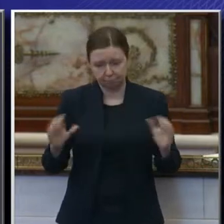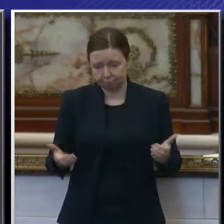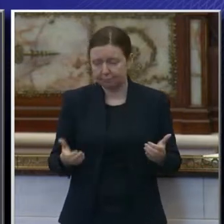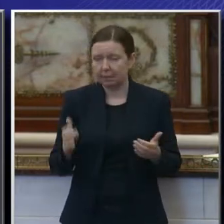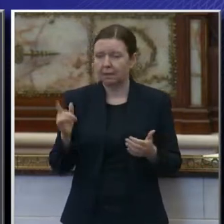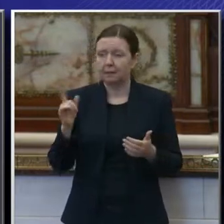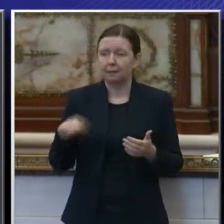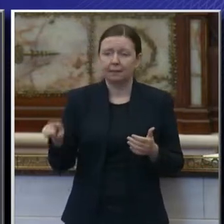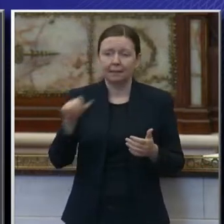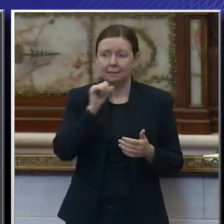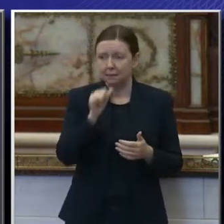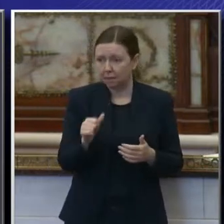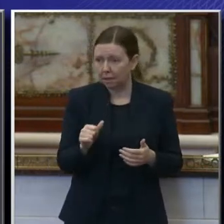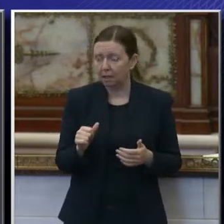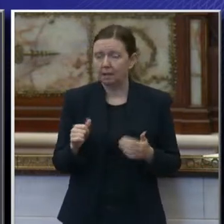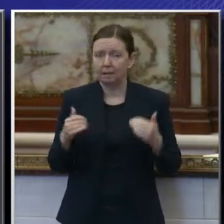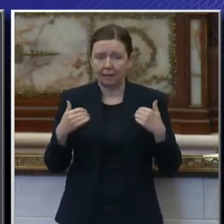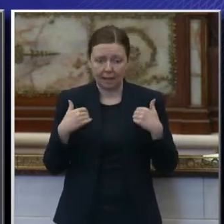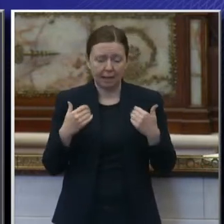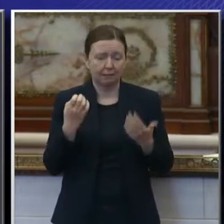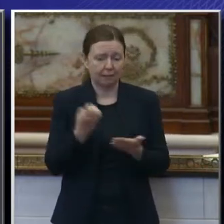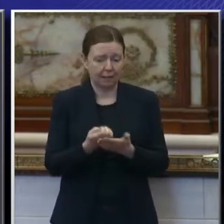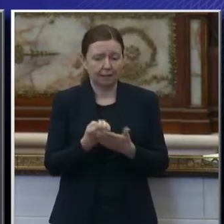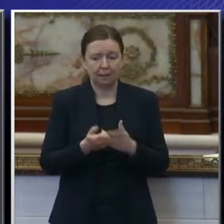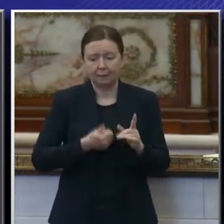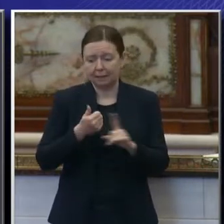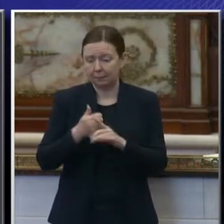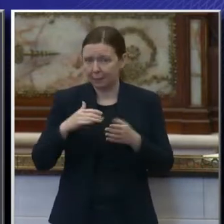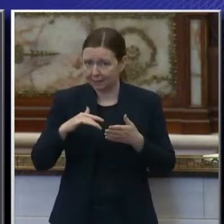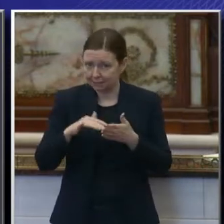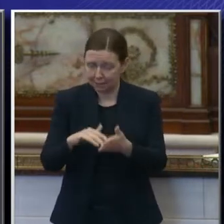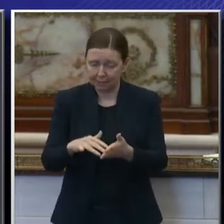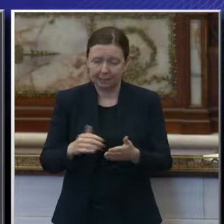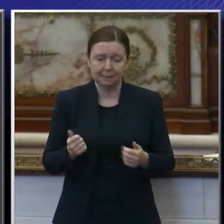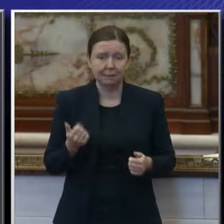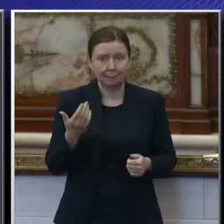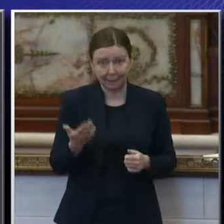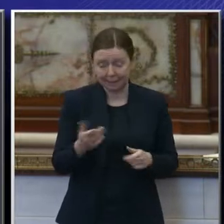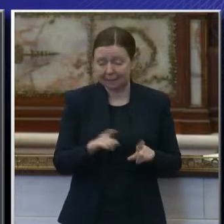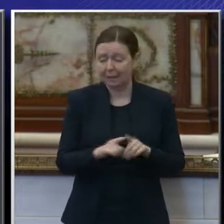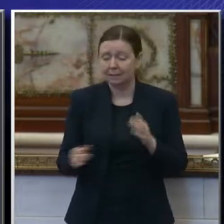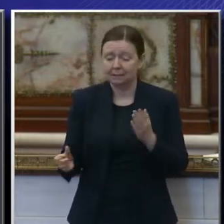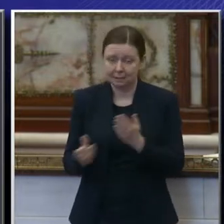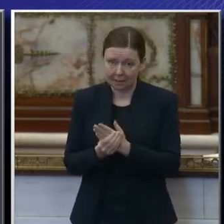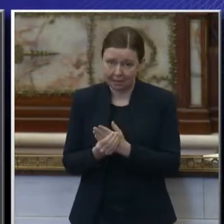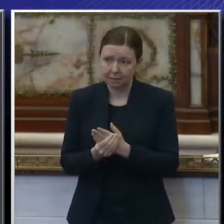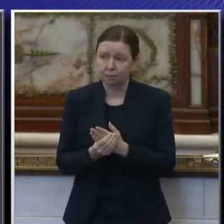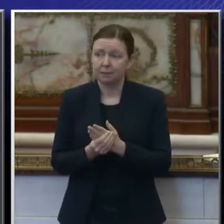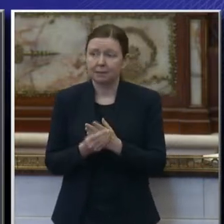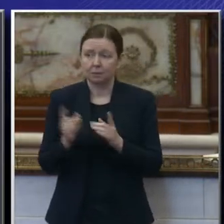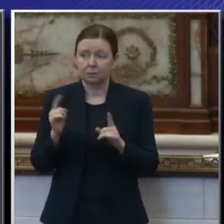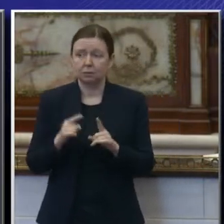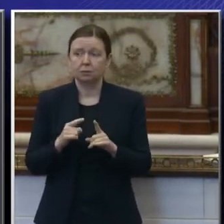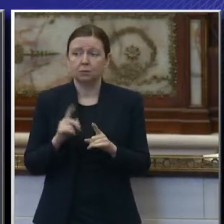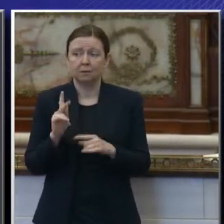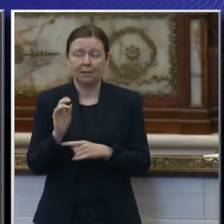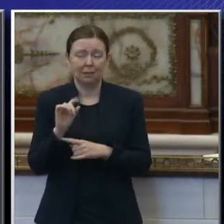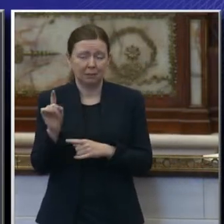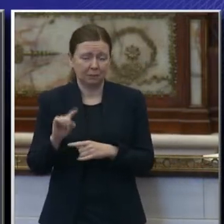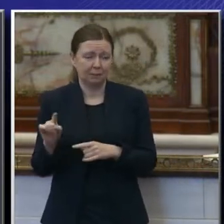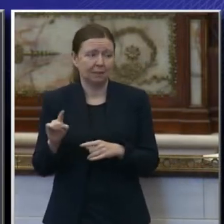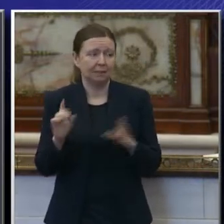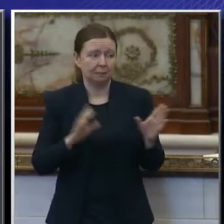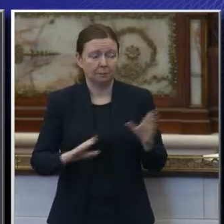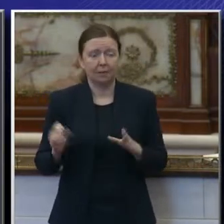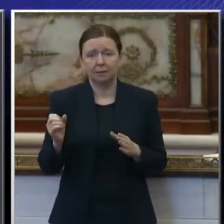failed to have an economic impact study submitted as an attachment, right, to the KOZ plan.